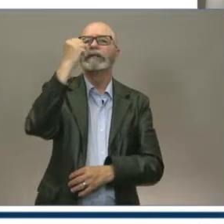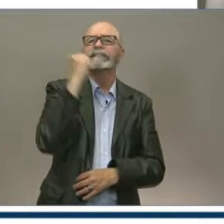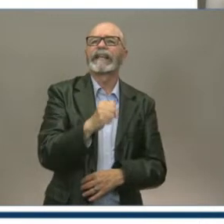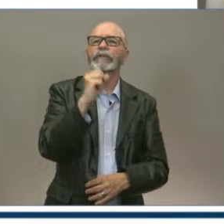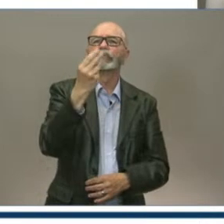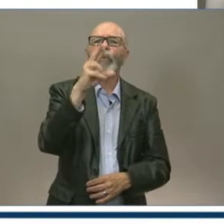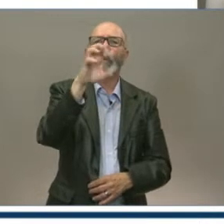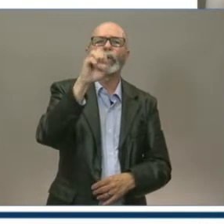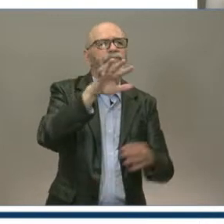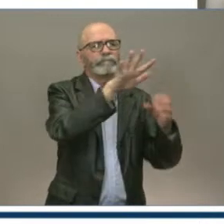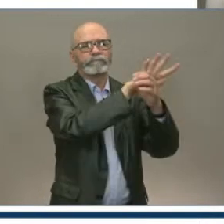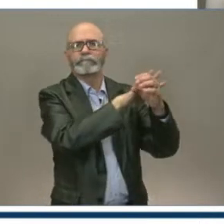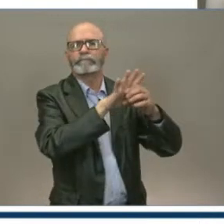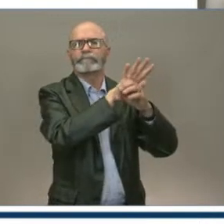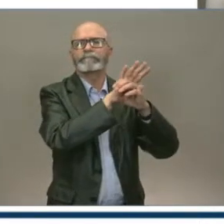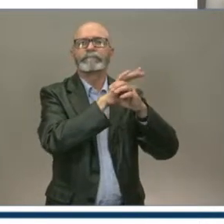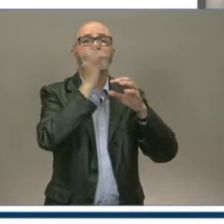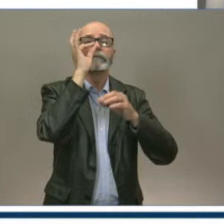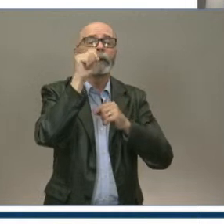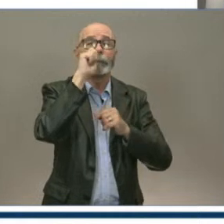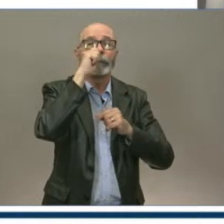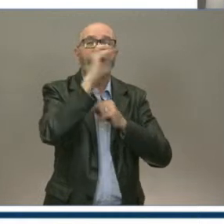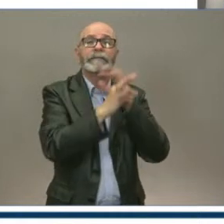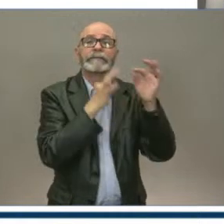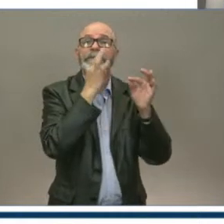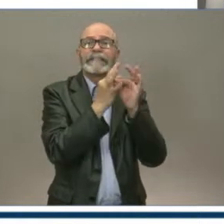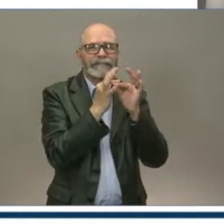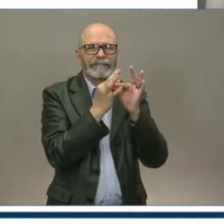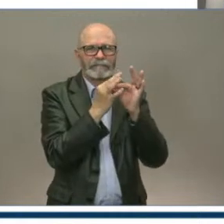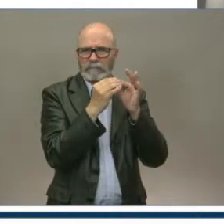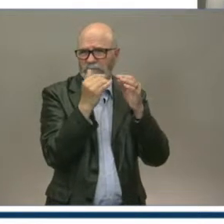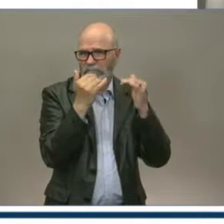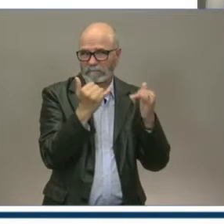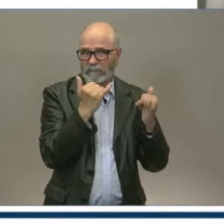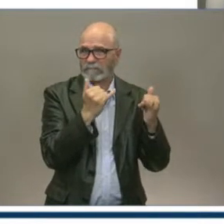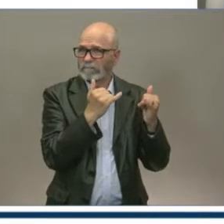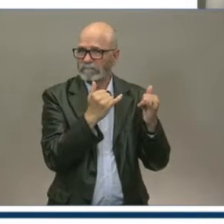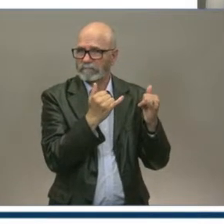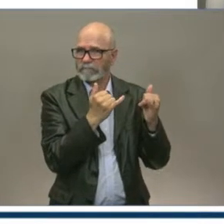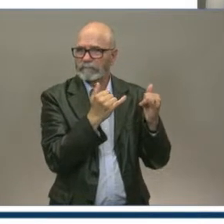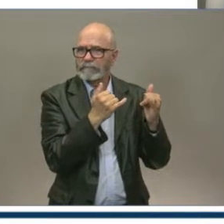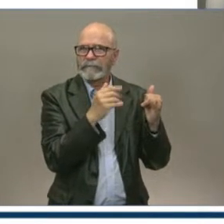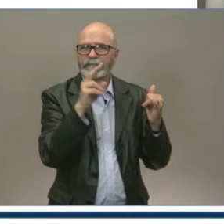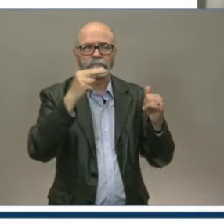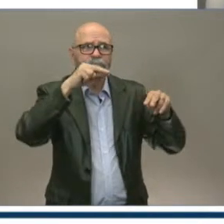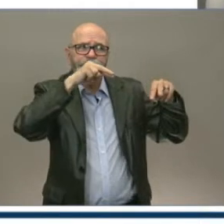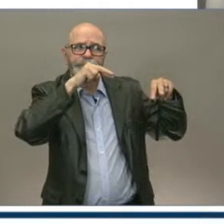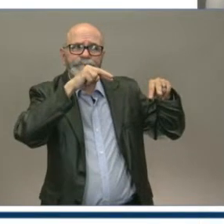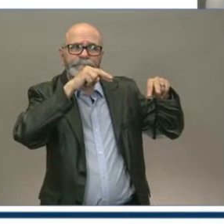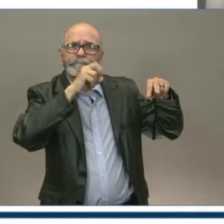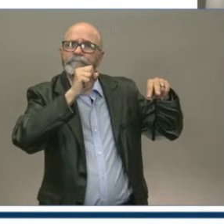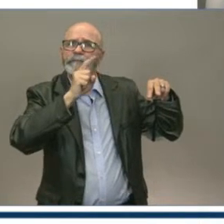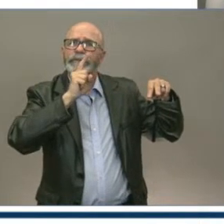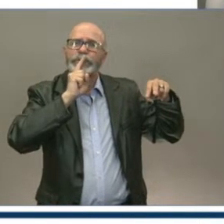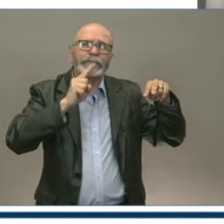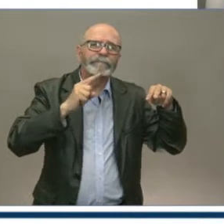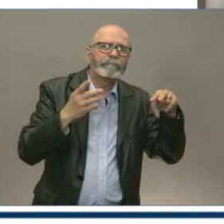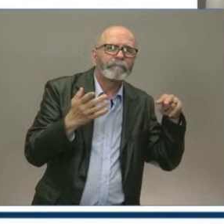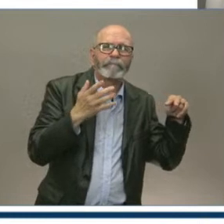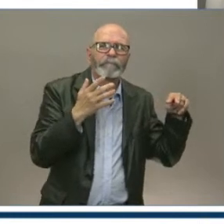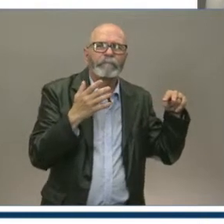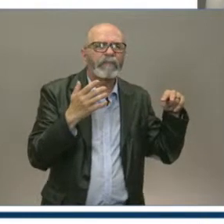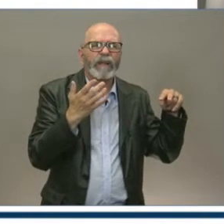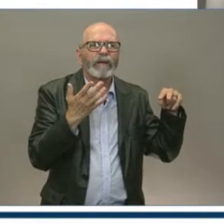today, I believe, is a precautionary measure as part of an investigation of cases. Can you elaborate on what